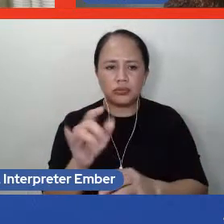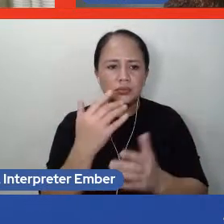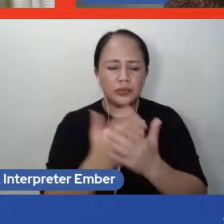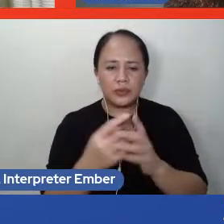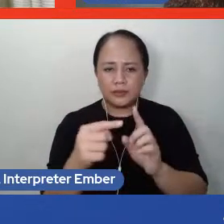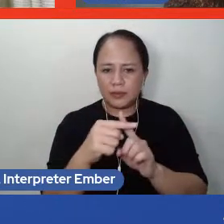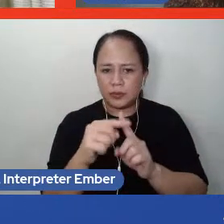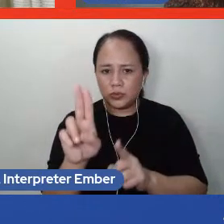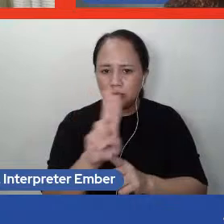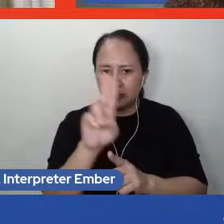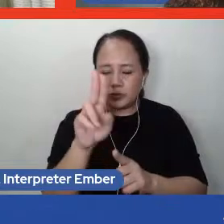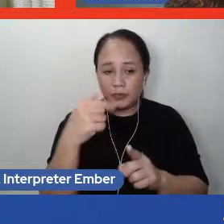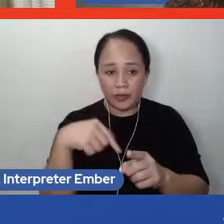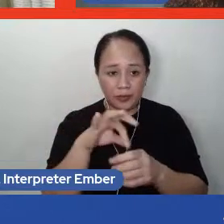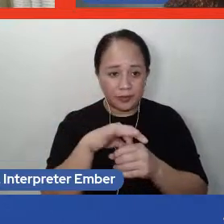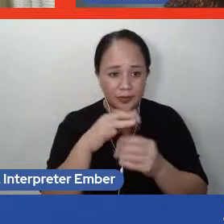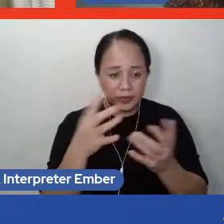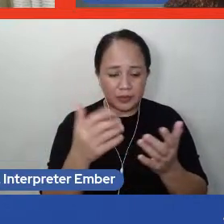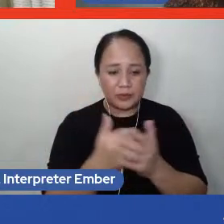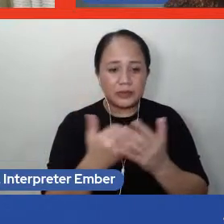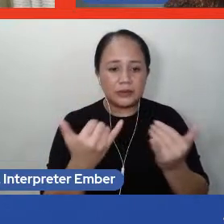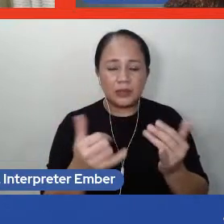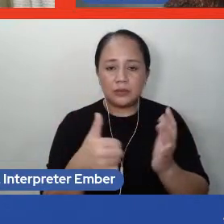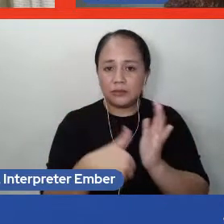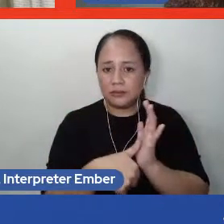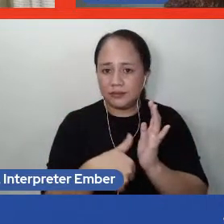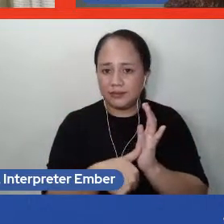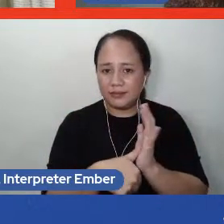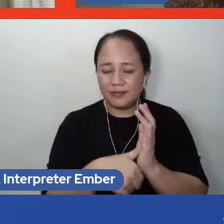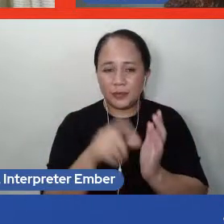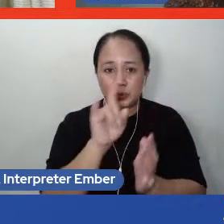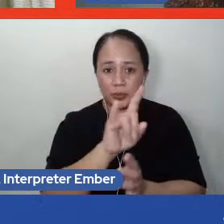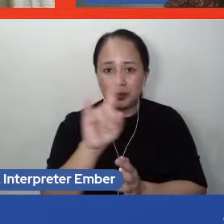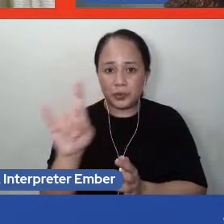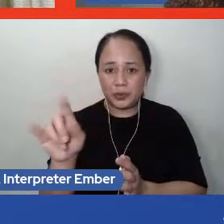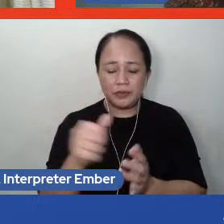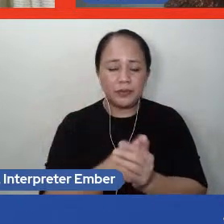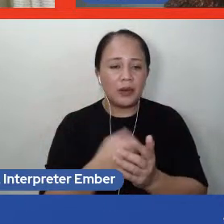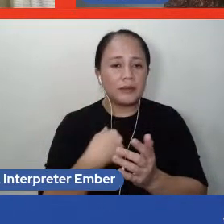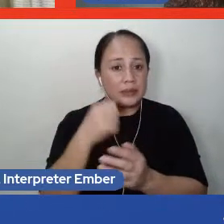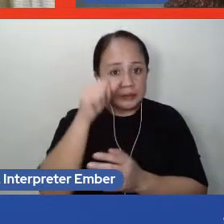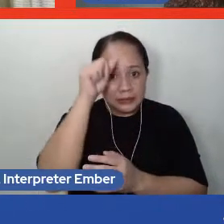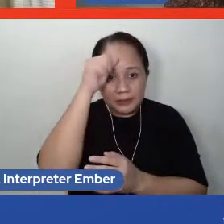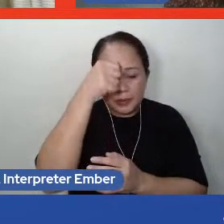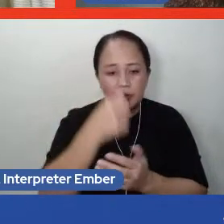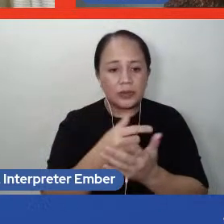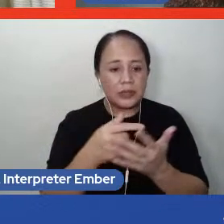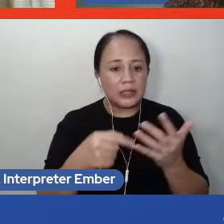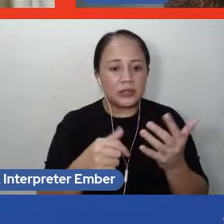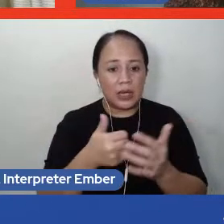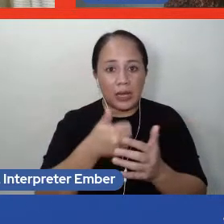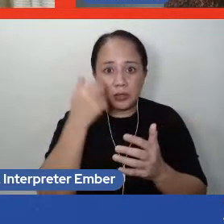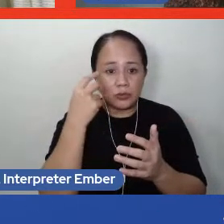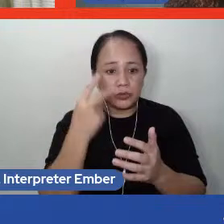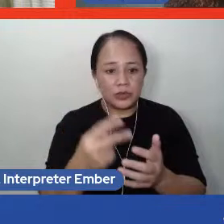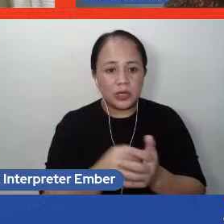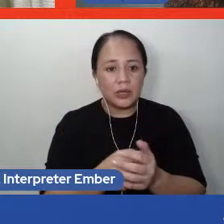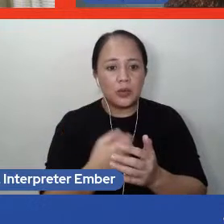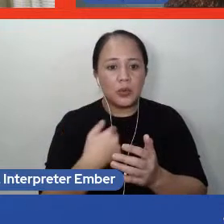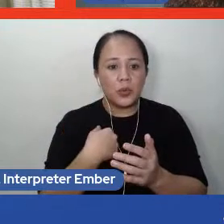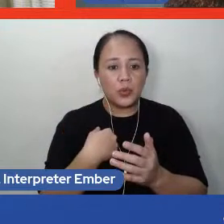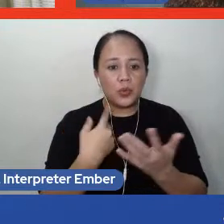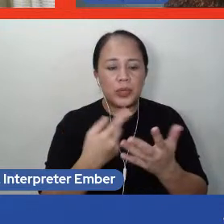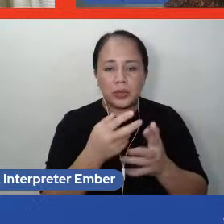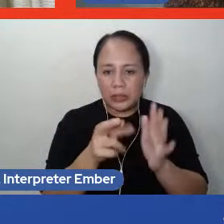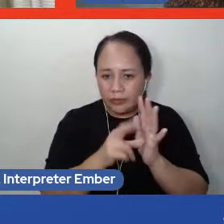positive use of our platform, especially during this election campaign periods. Just remember, if there are things that you don't like to see, report them. We do